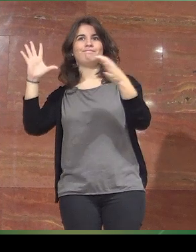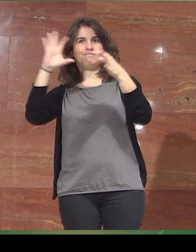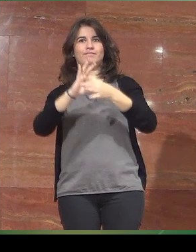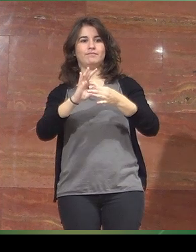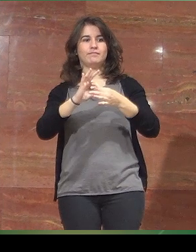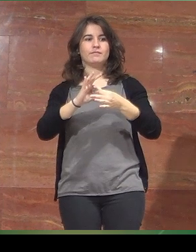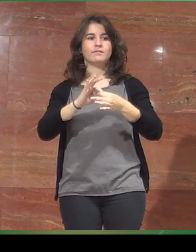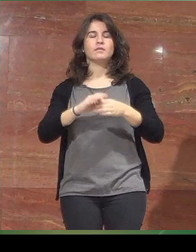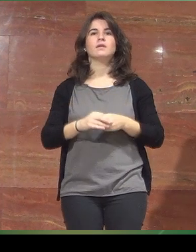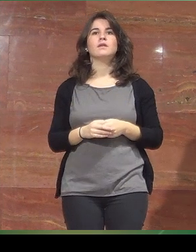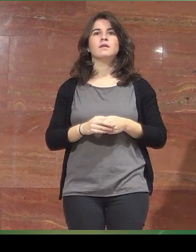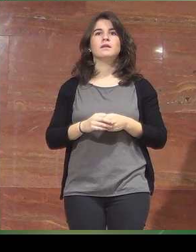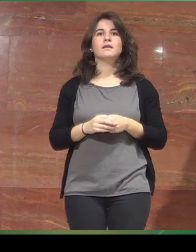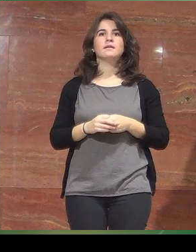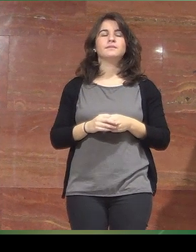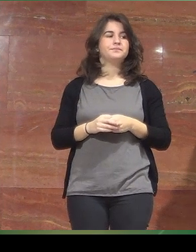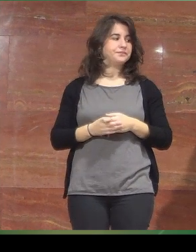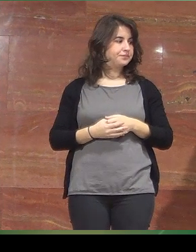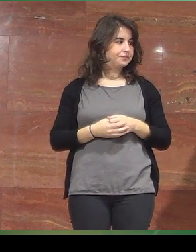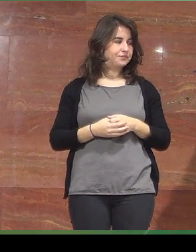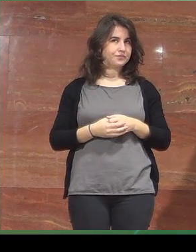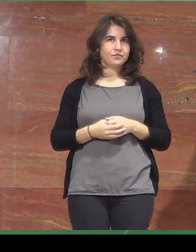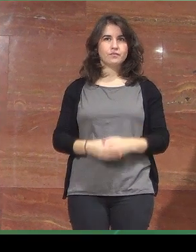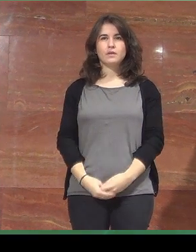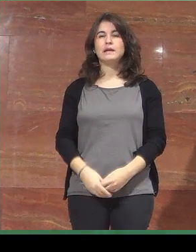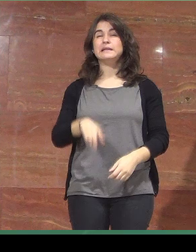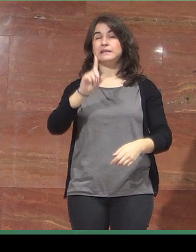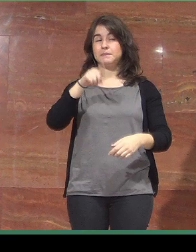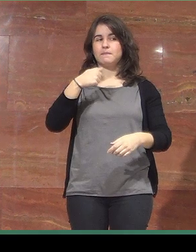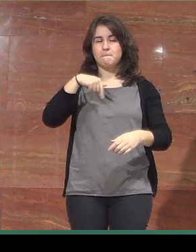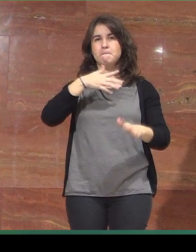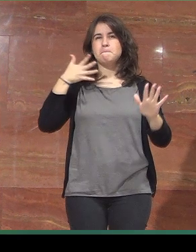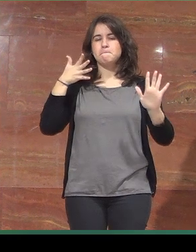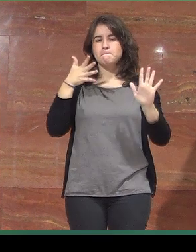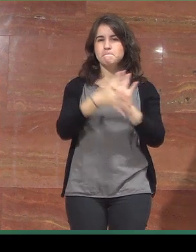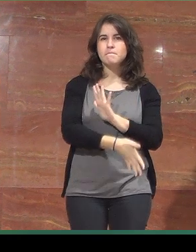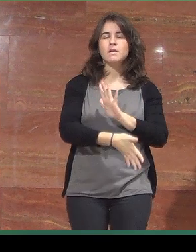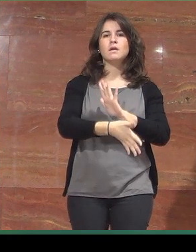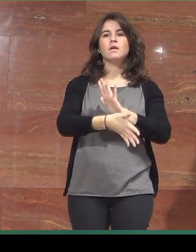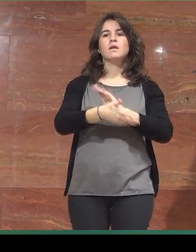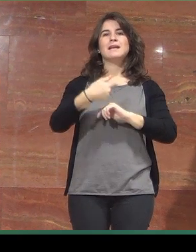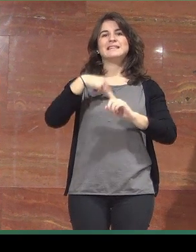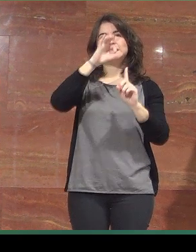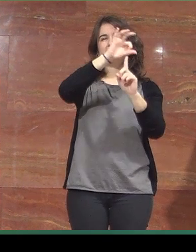define where signs should go in predictable locations.